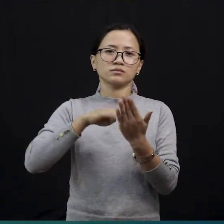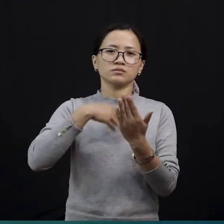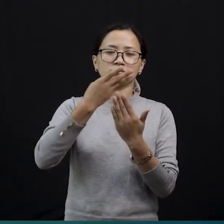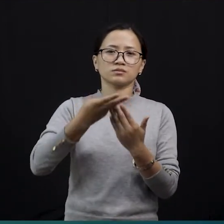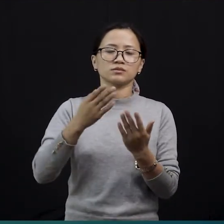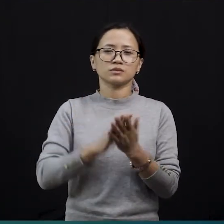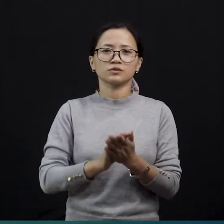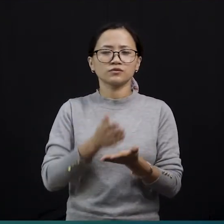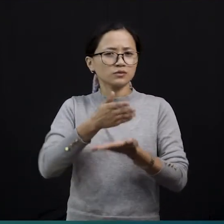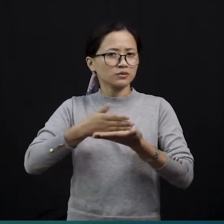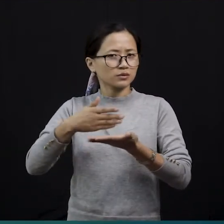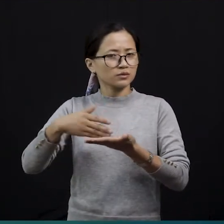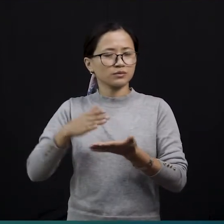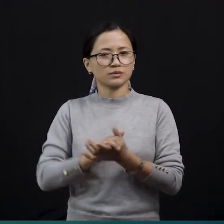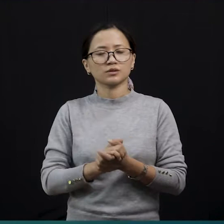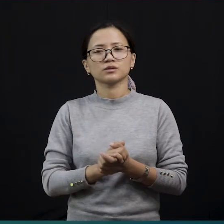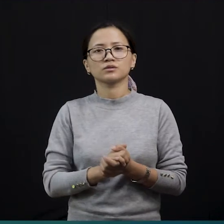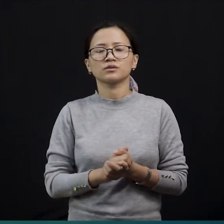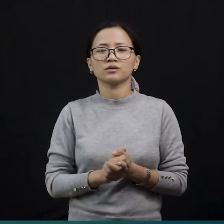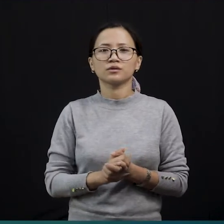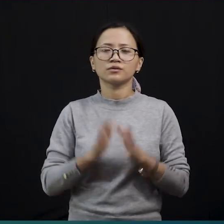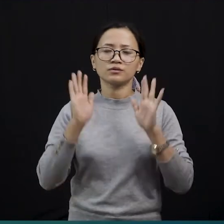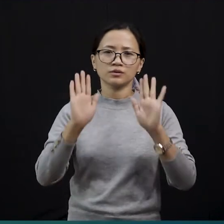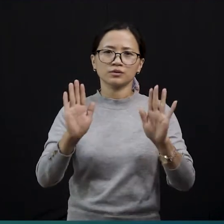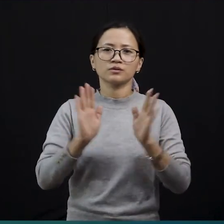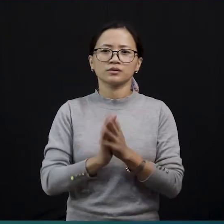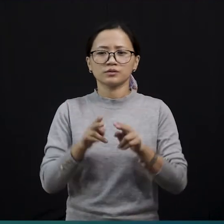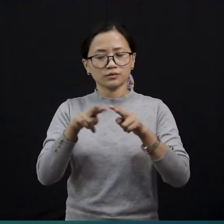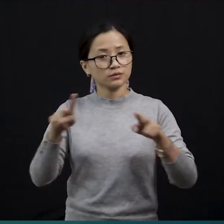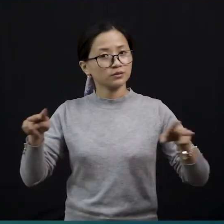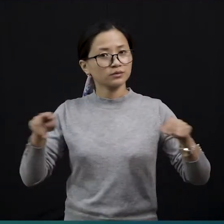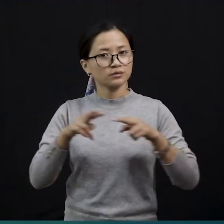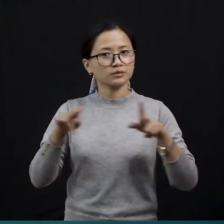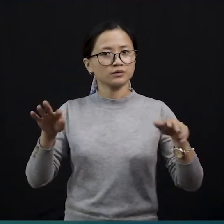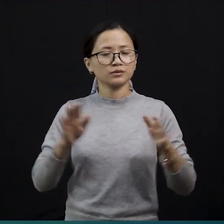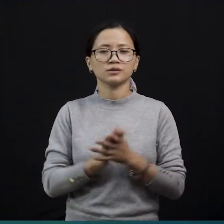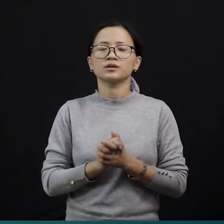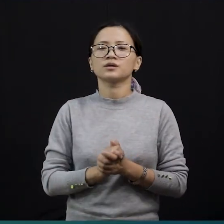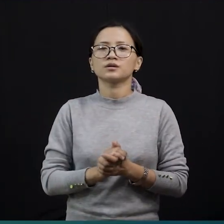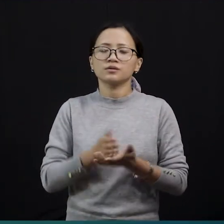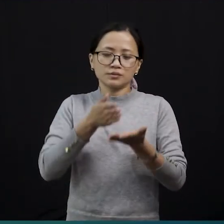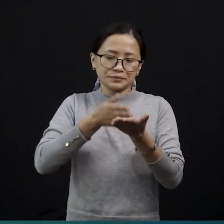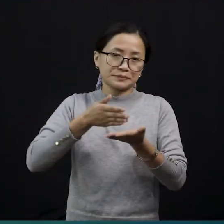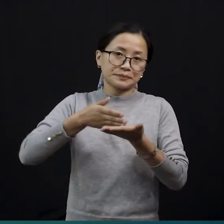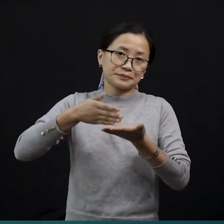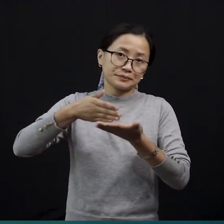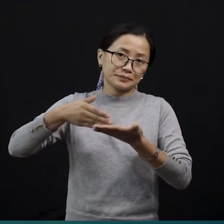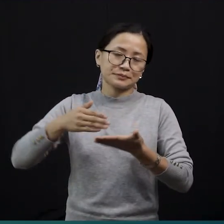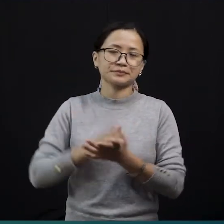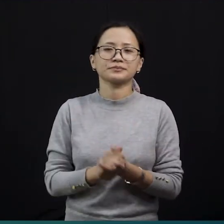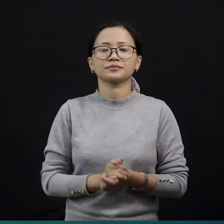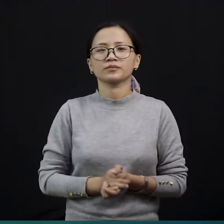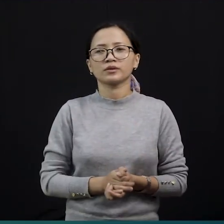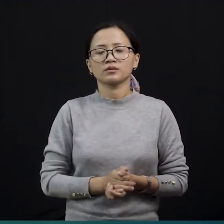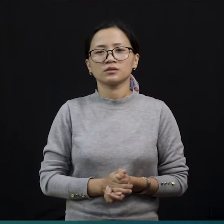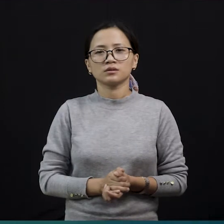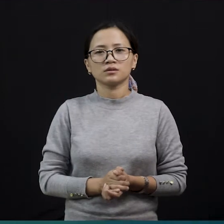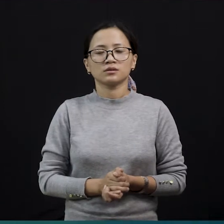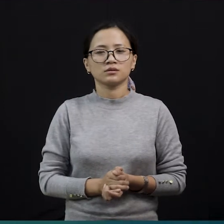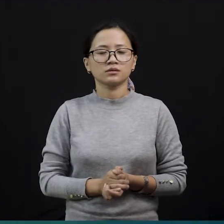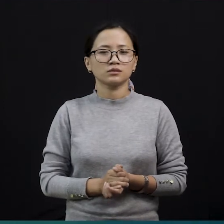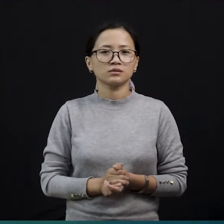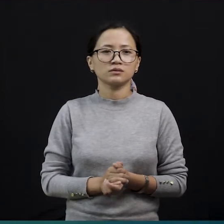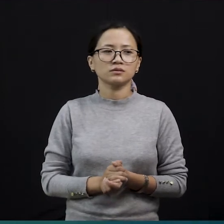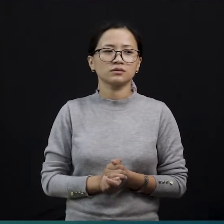even your birth date, you all have different birth date, right, children? So those birth date can